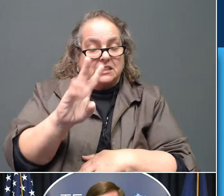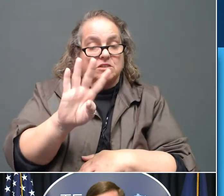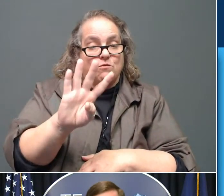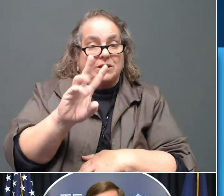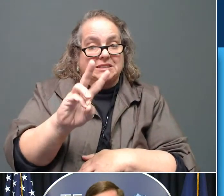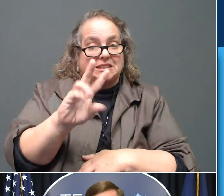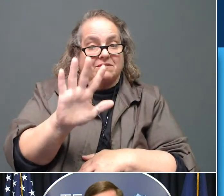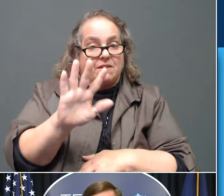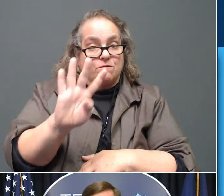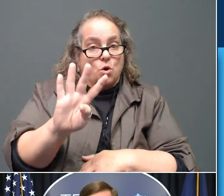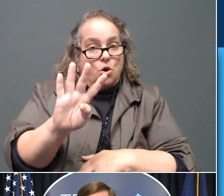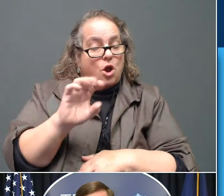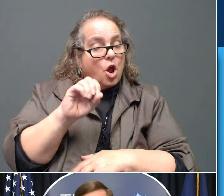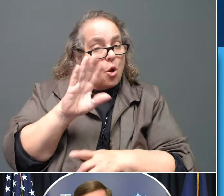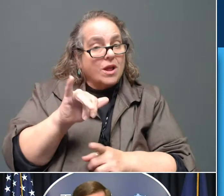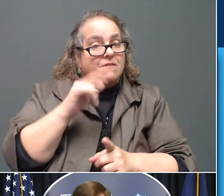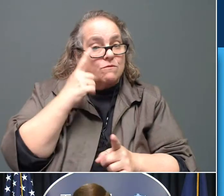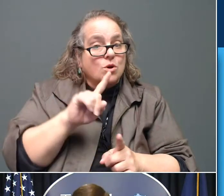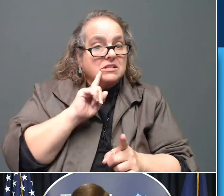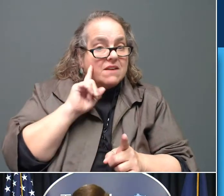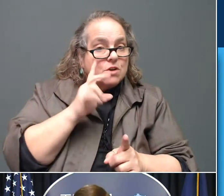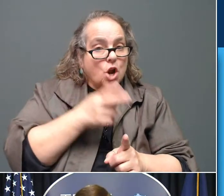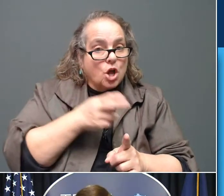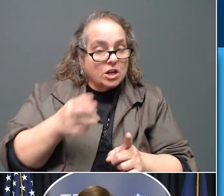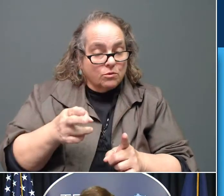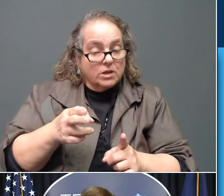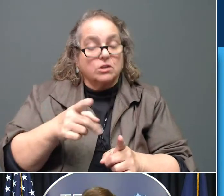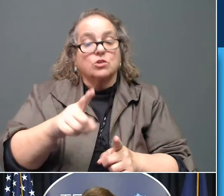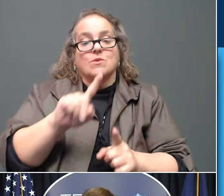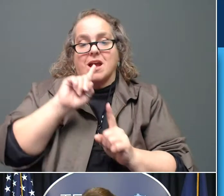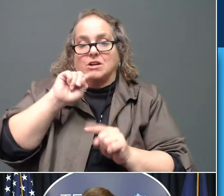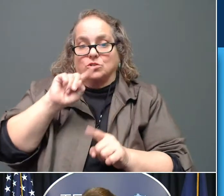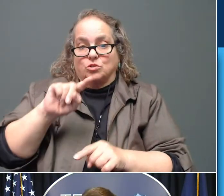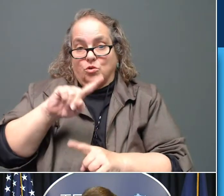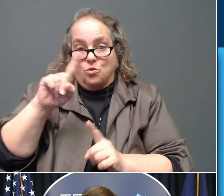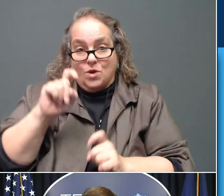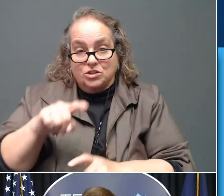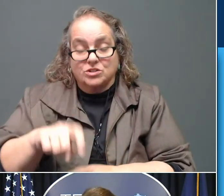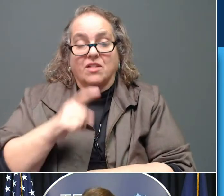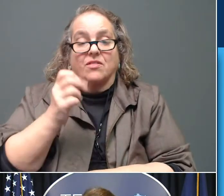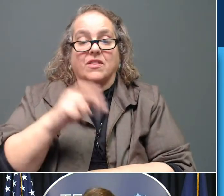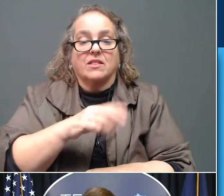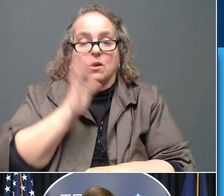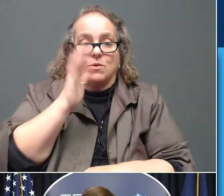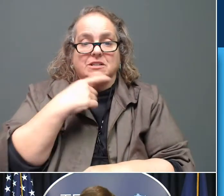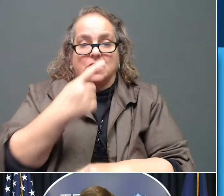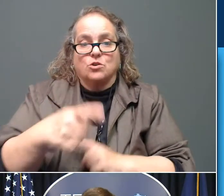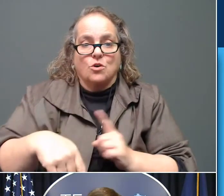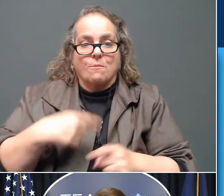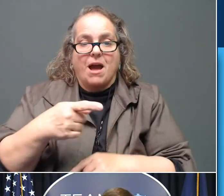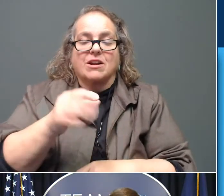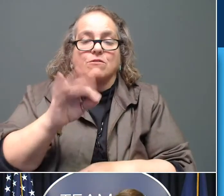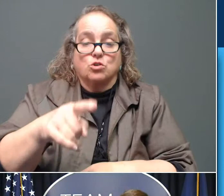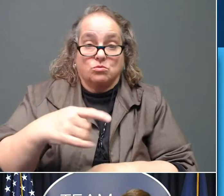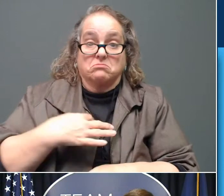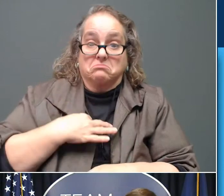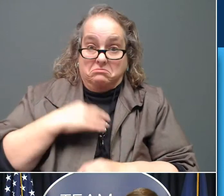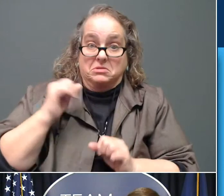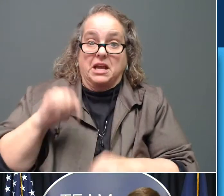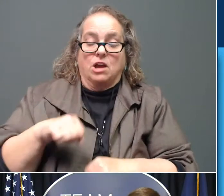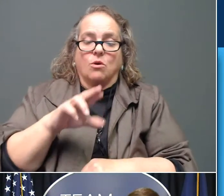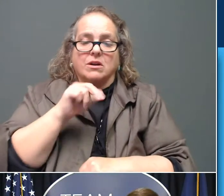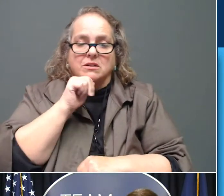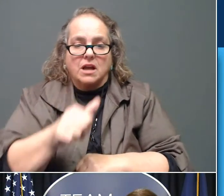855-326-4654. You'll answer a series of questions that'll tell you about your eligibility. All right, so when we talk about